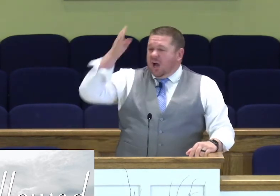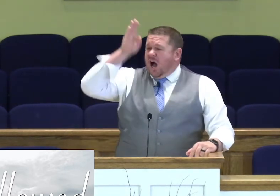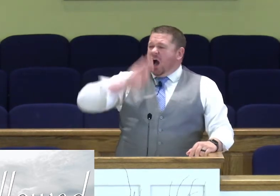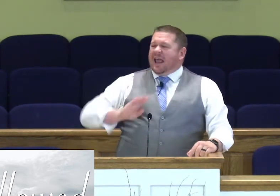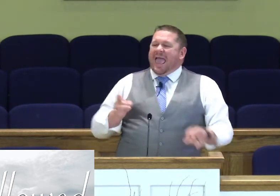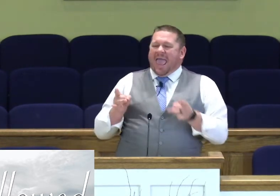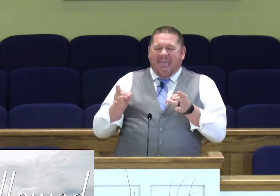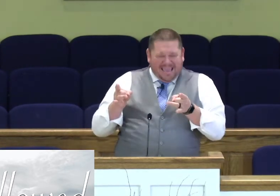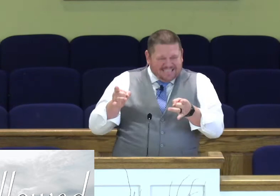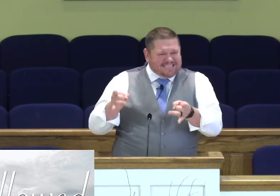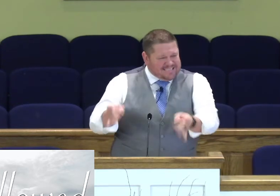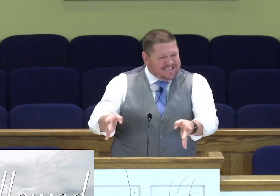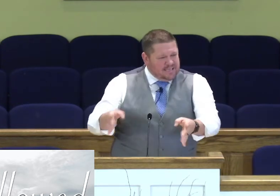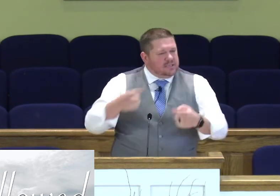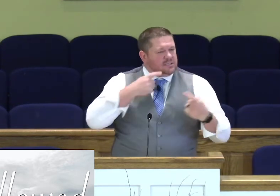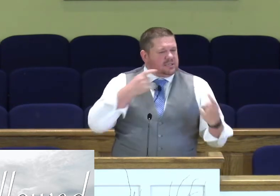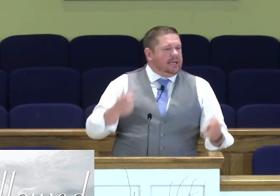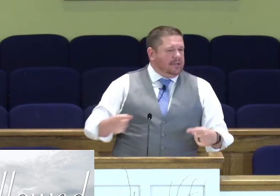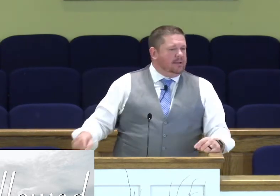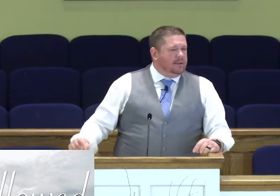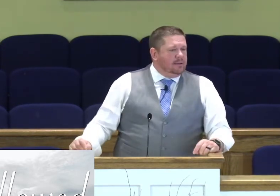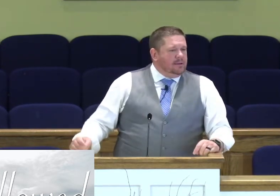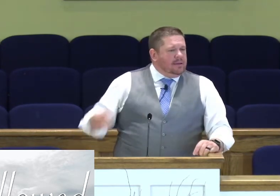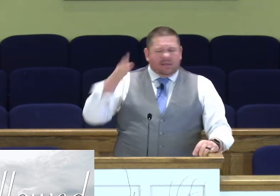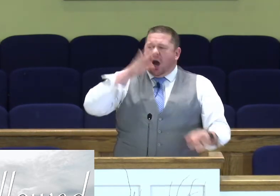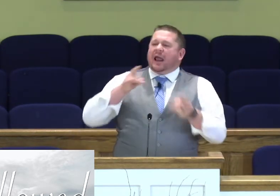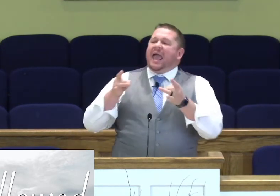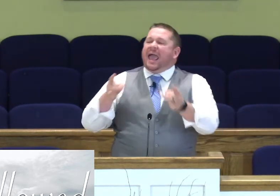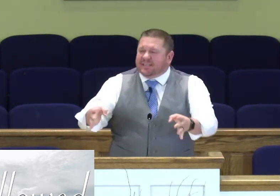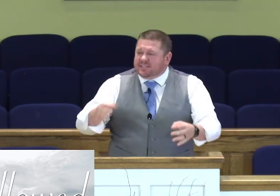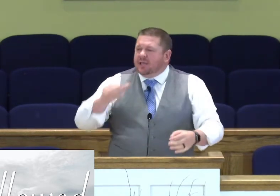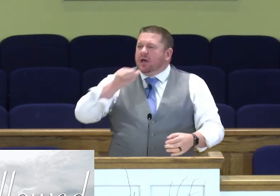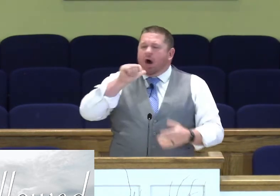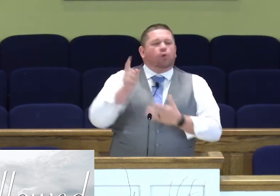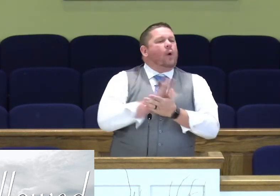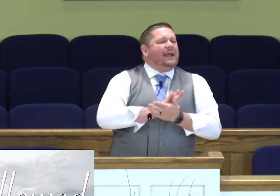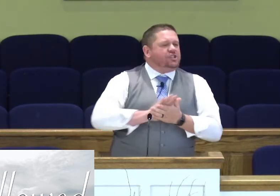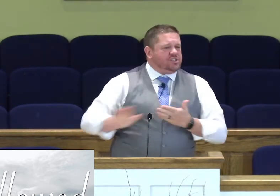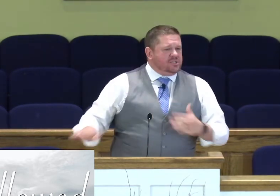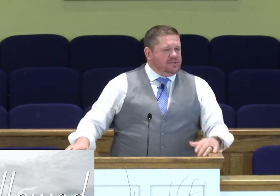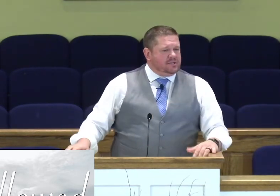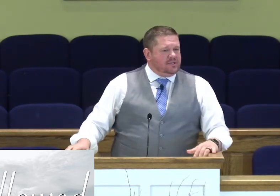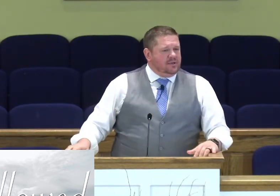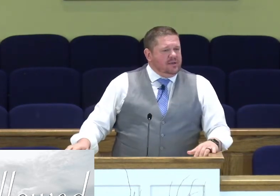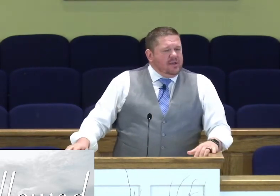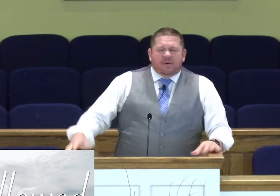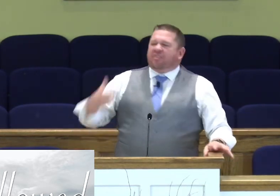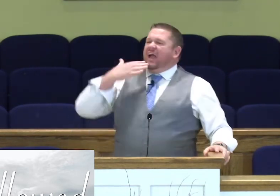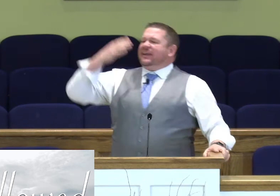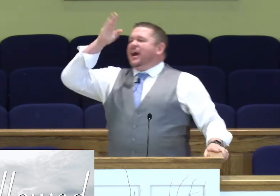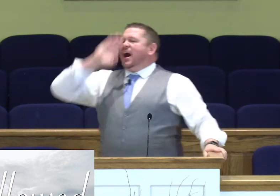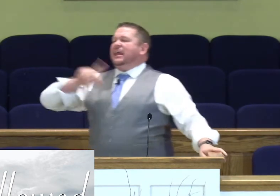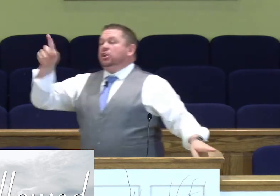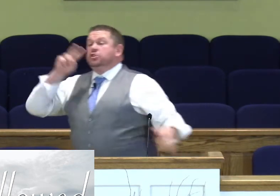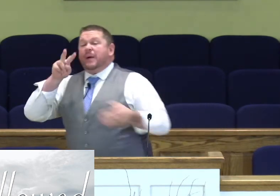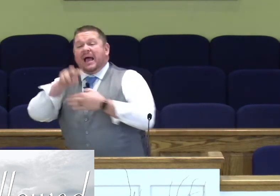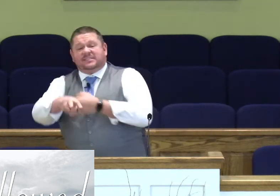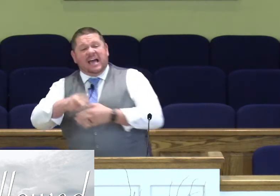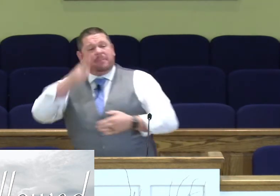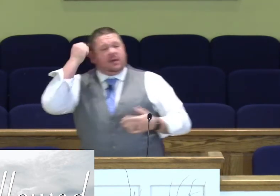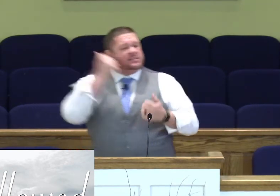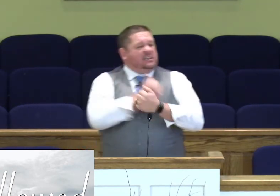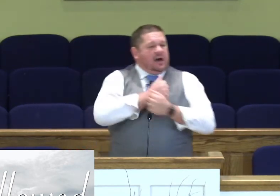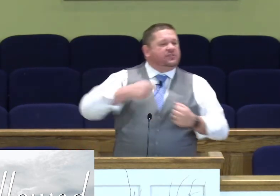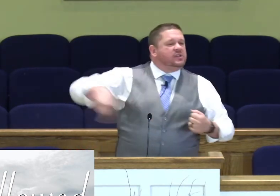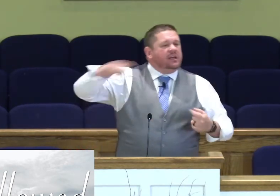And God hates sin. And God hates unrighteousness. But thank God He looks past